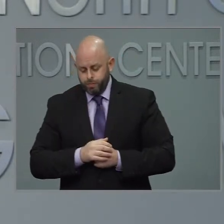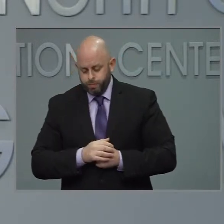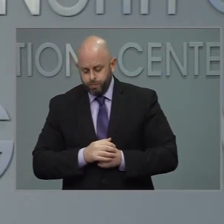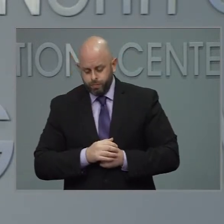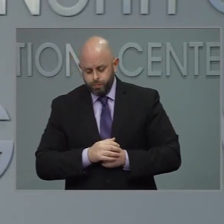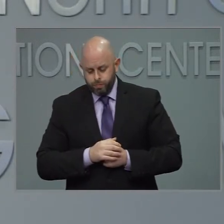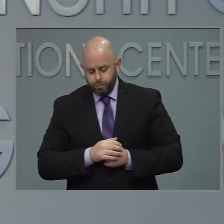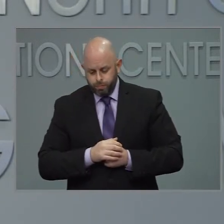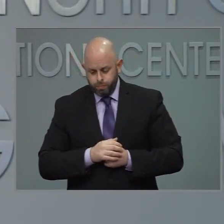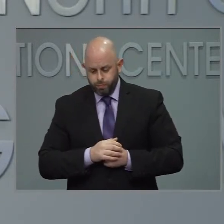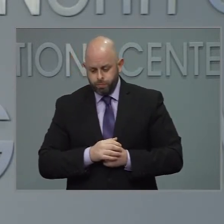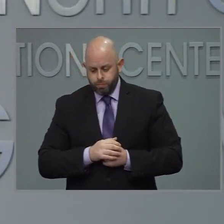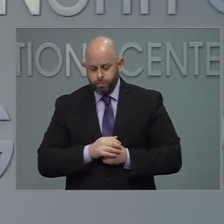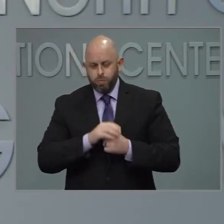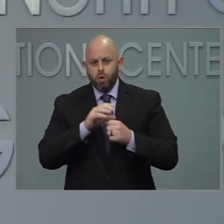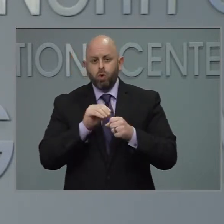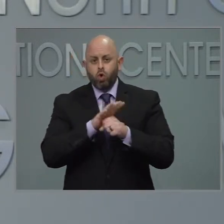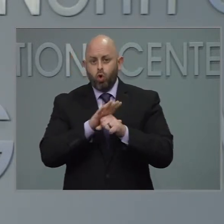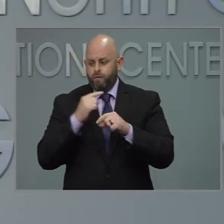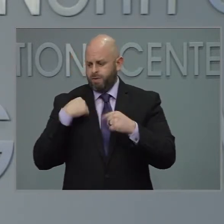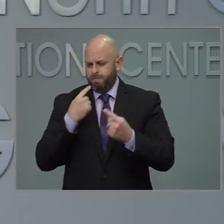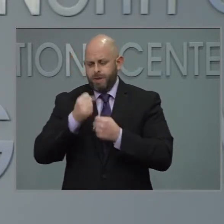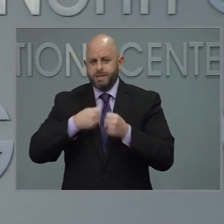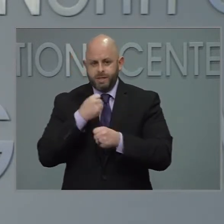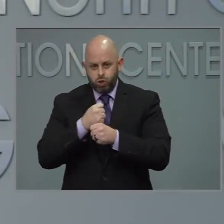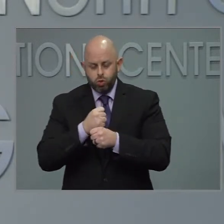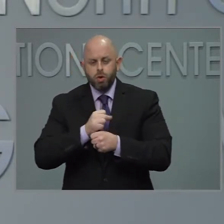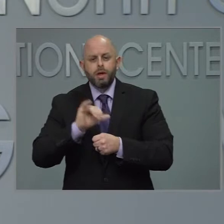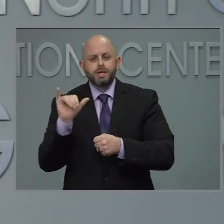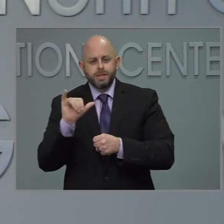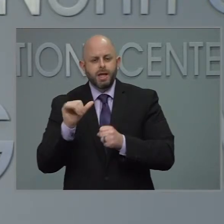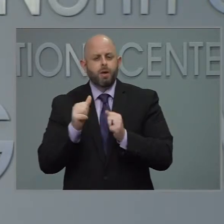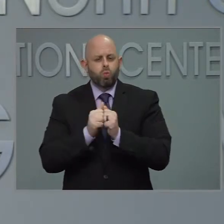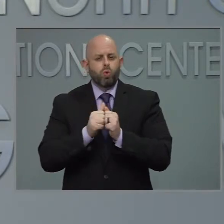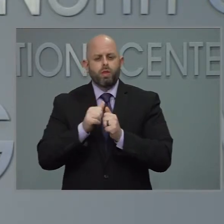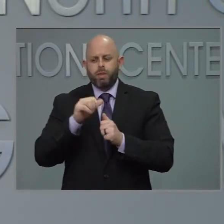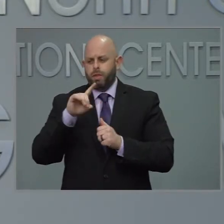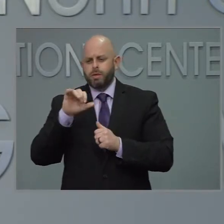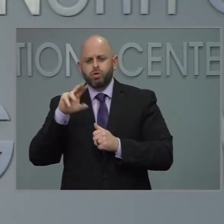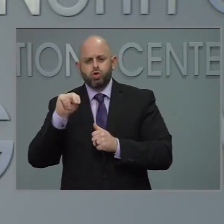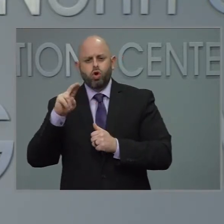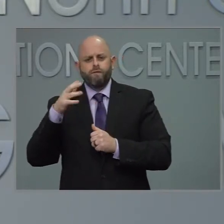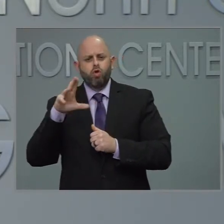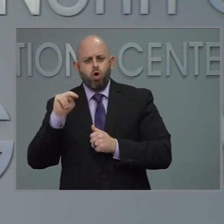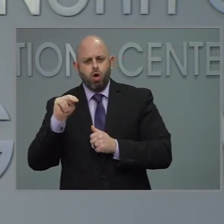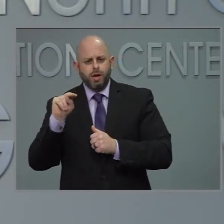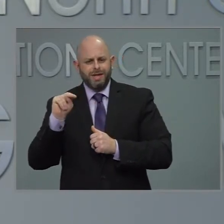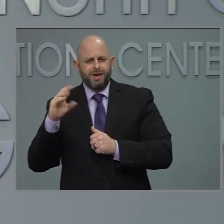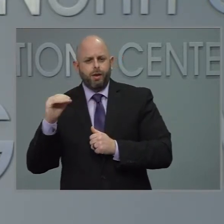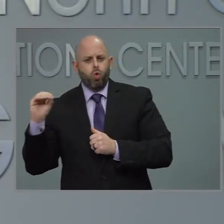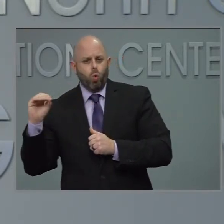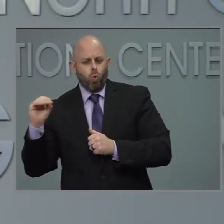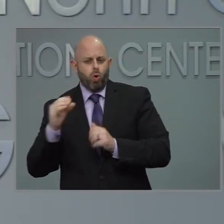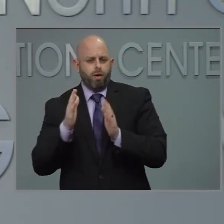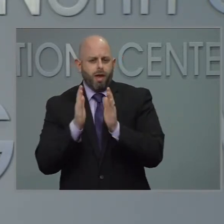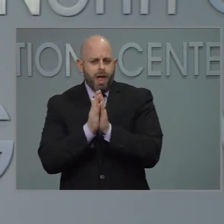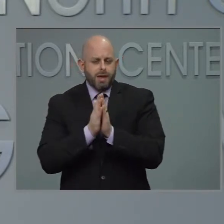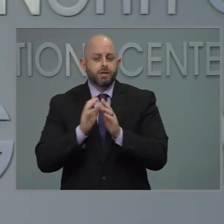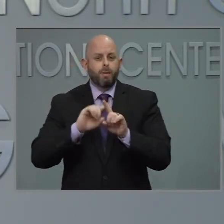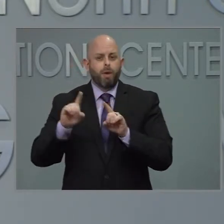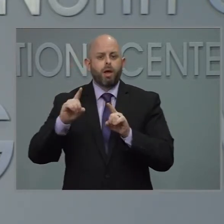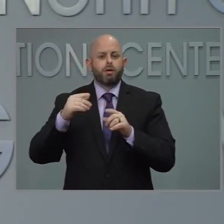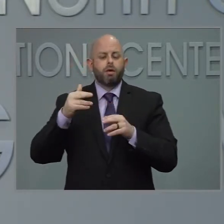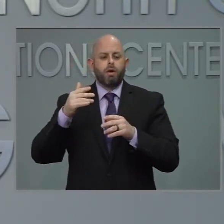over the last year, and this goes back to what Don Vaughn with the News and Observer was asking a little bit ago about the planning out. The